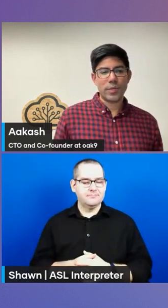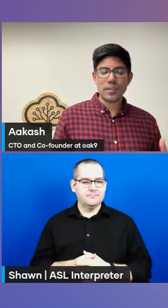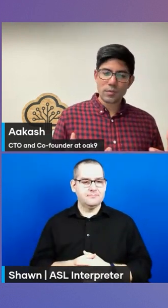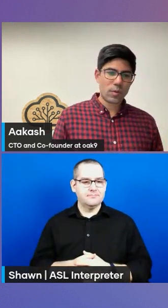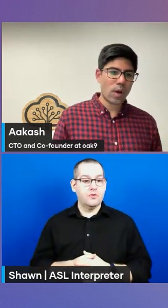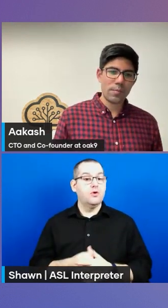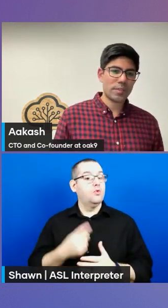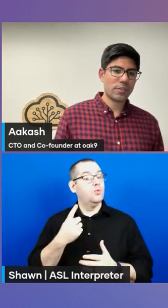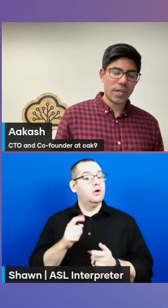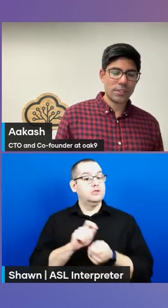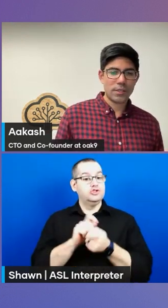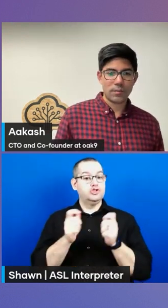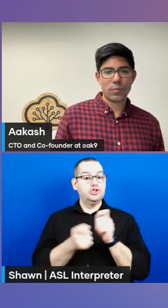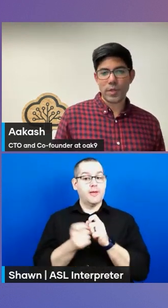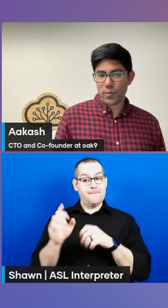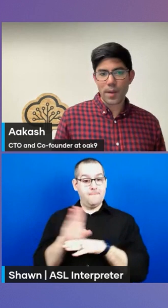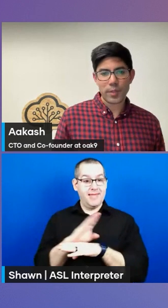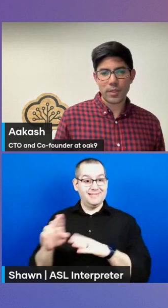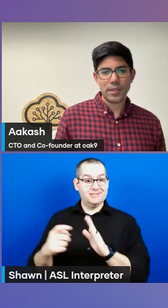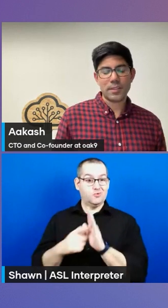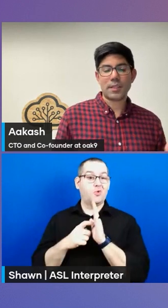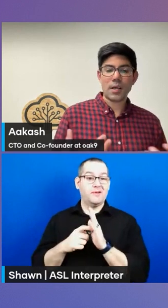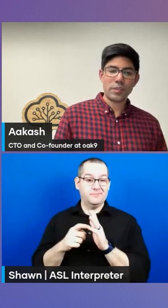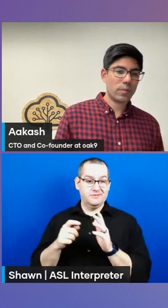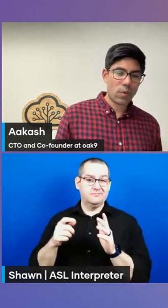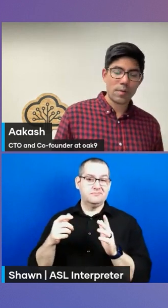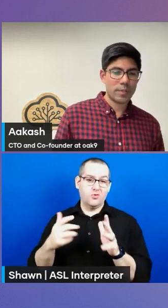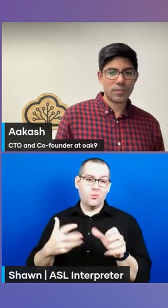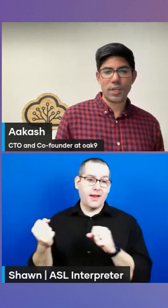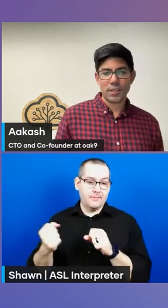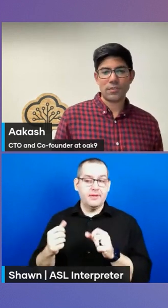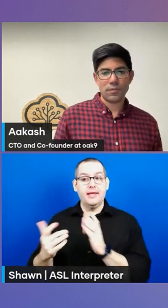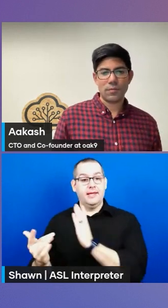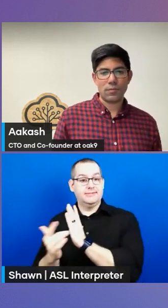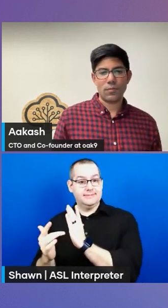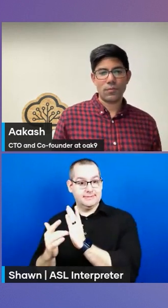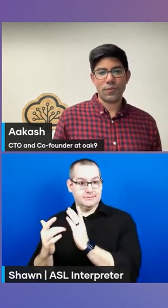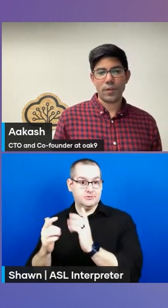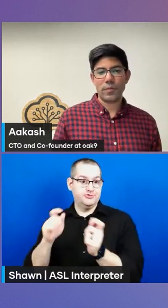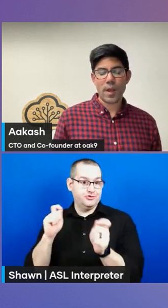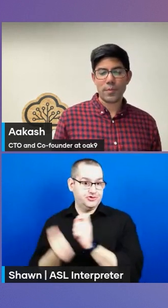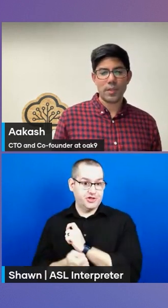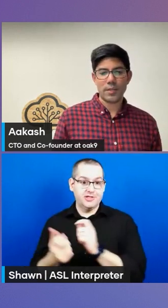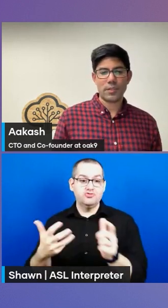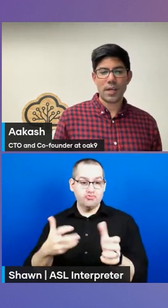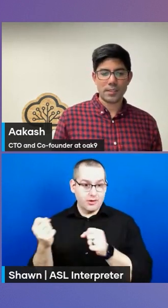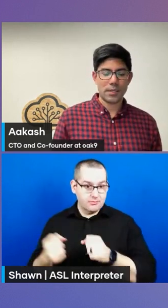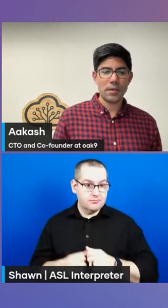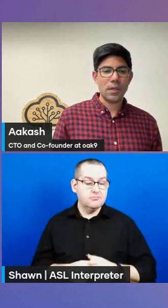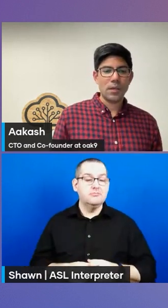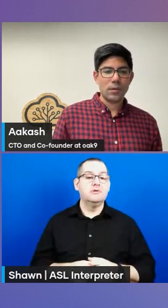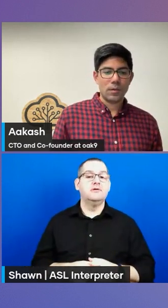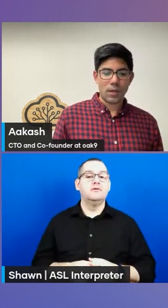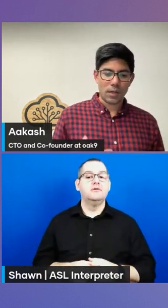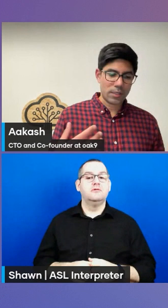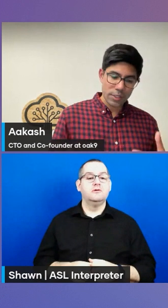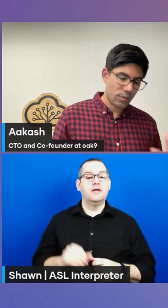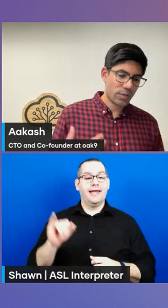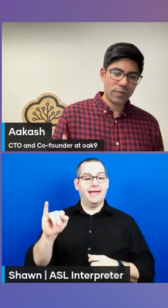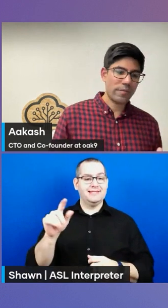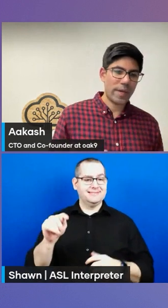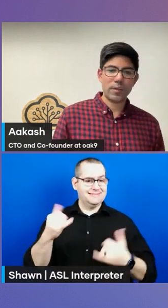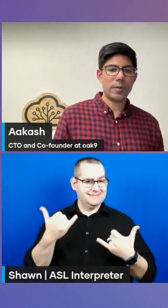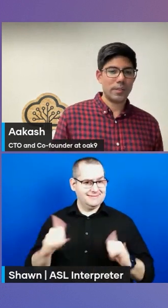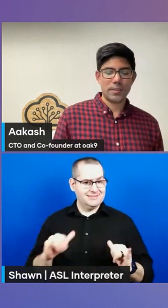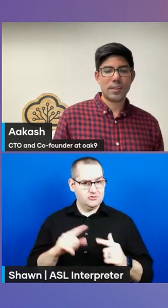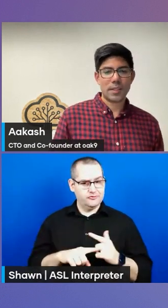is business requirements are changing pretty rapidly. Technology requirements change fairly rapidly as IT continues